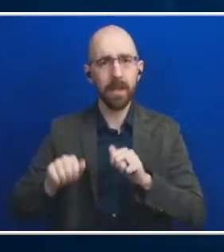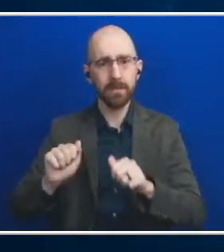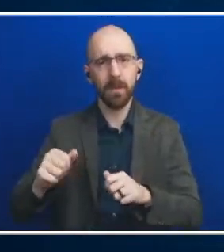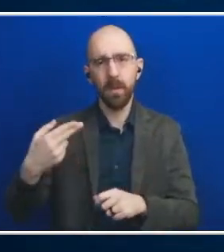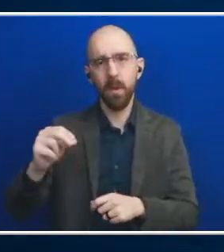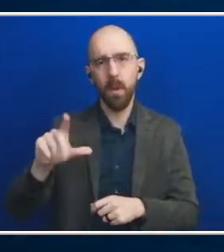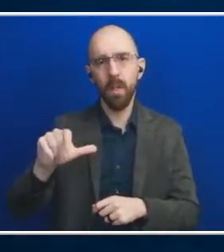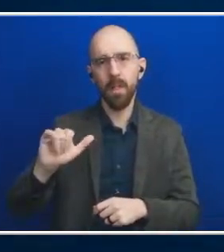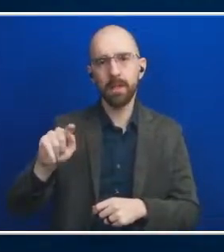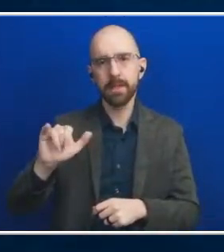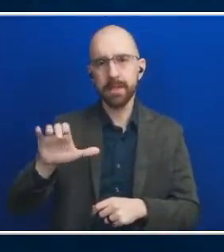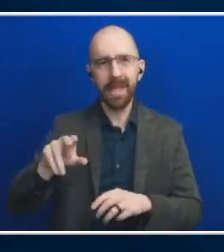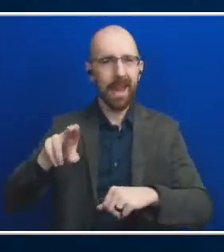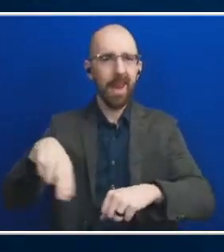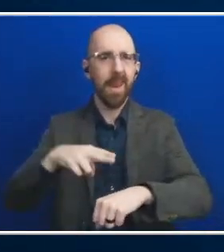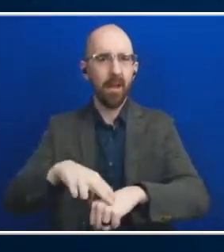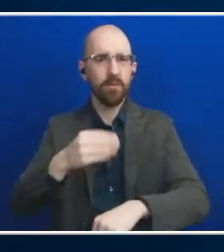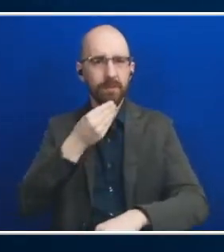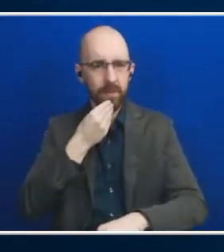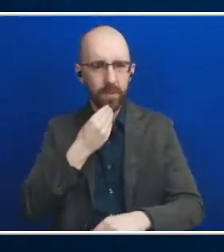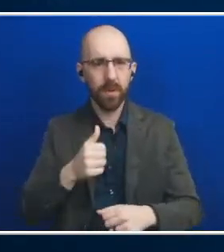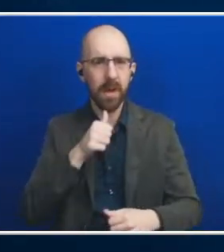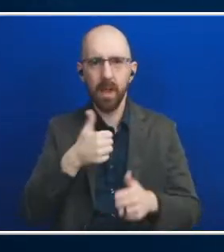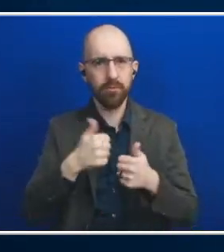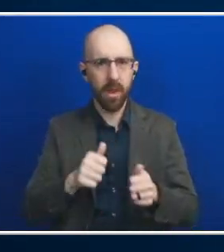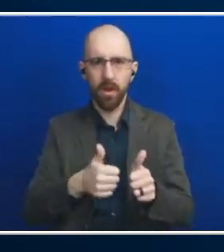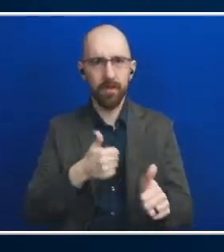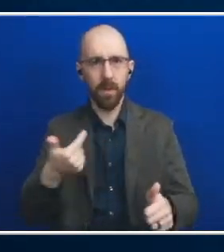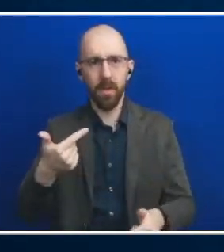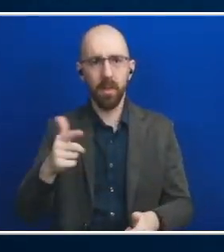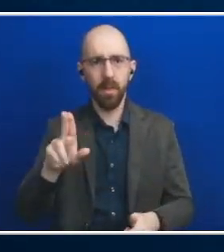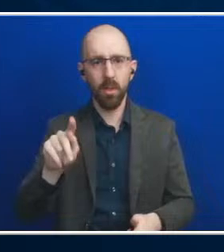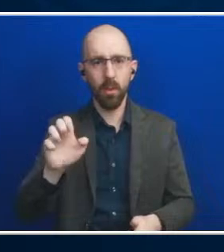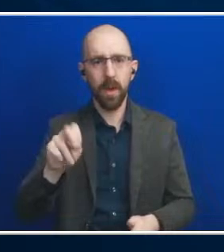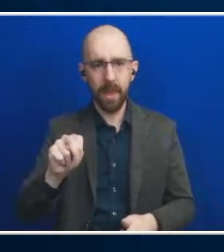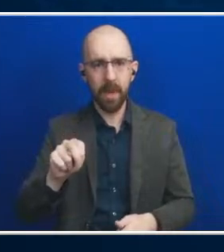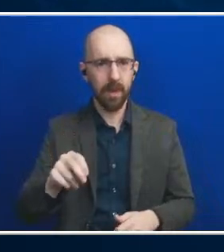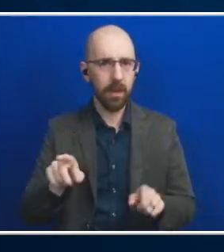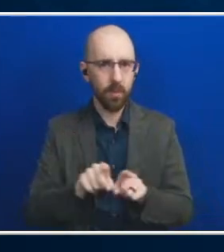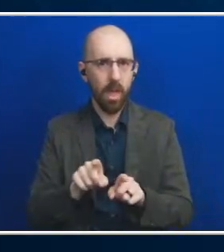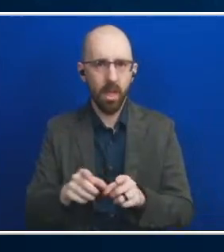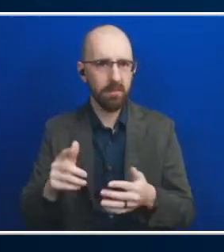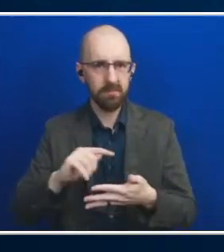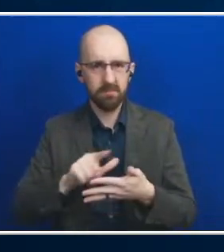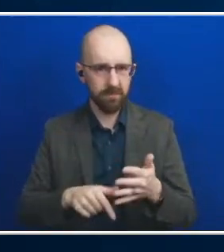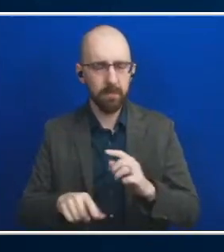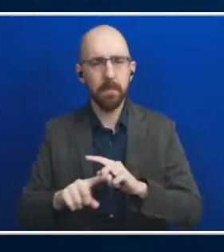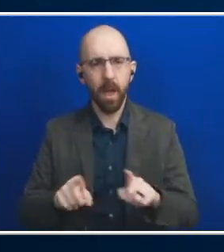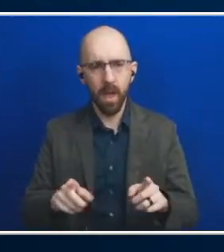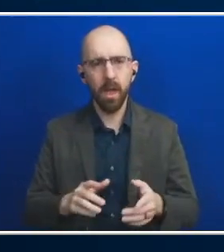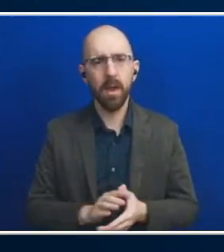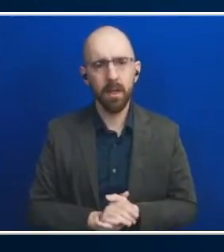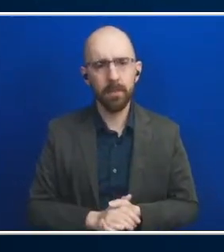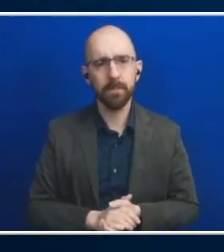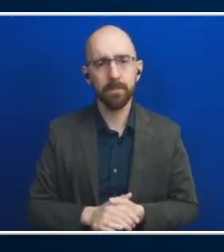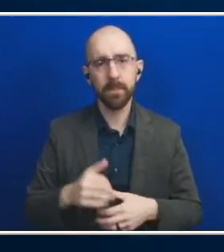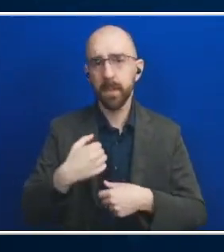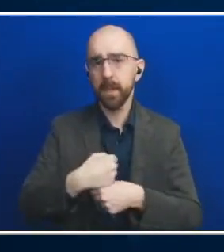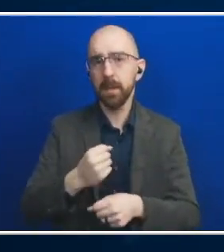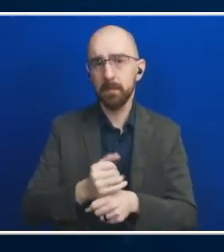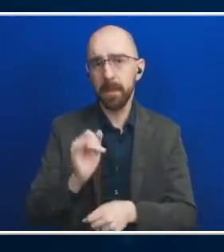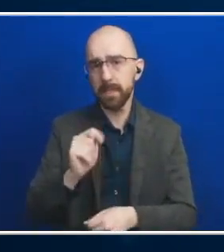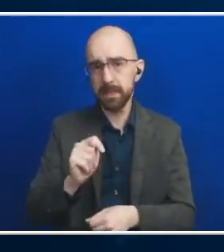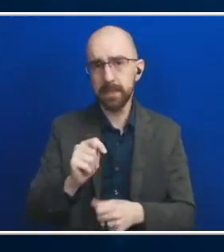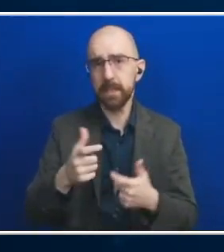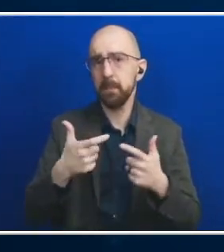possible. We're not trying to avoid gluten as well and whatnot, but it's definitely a big change.